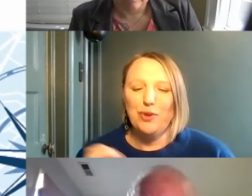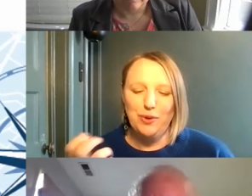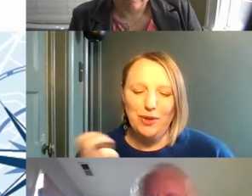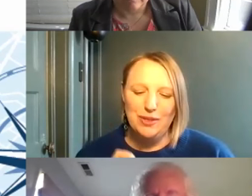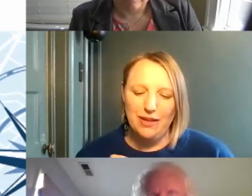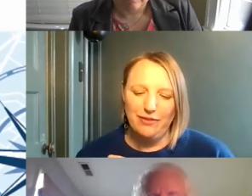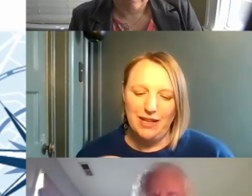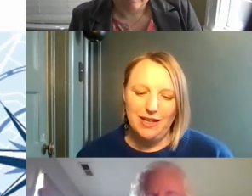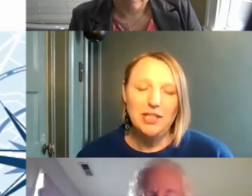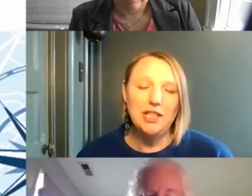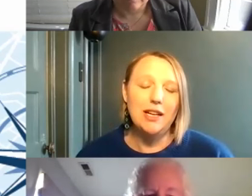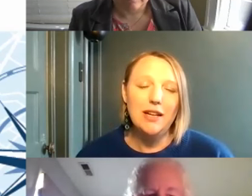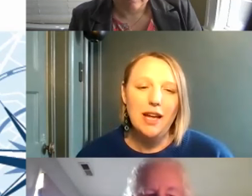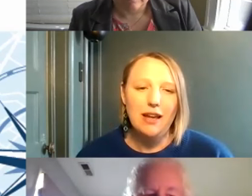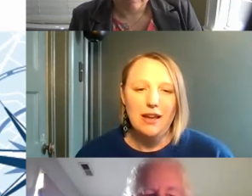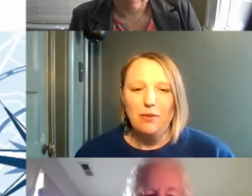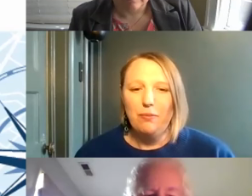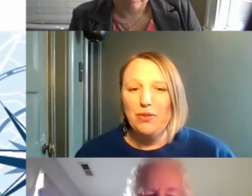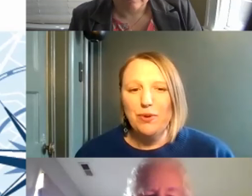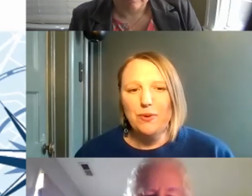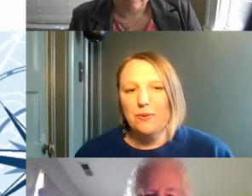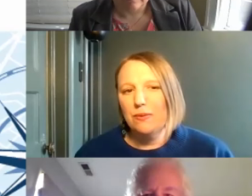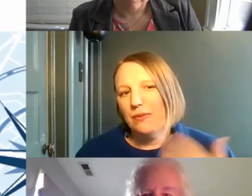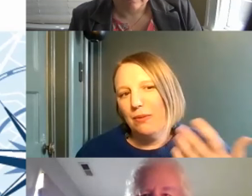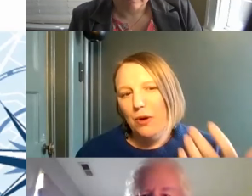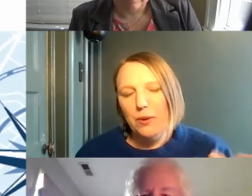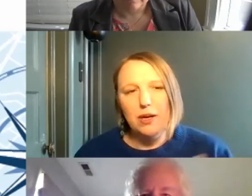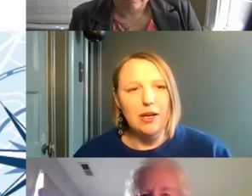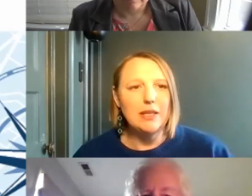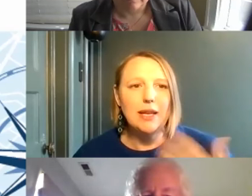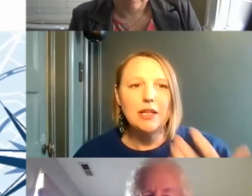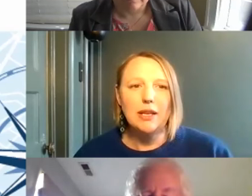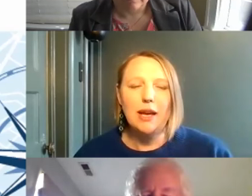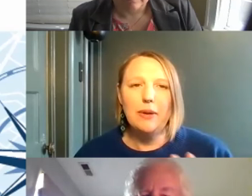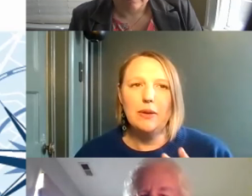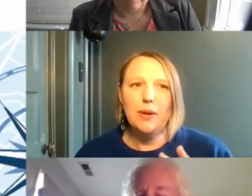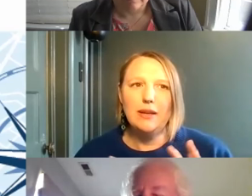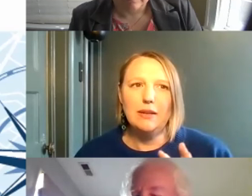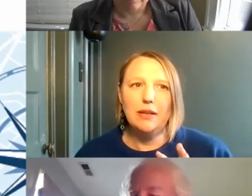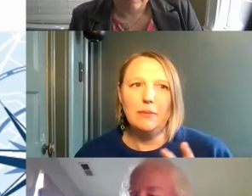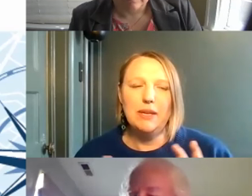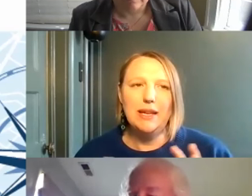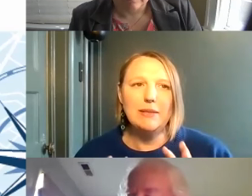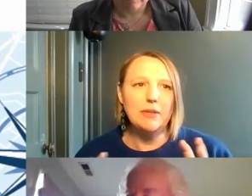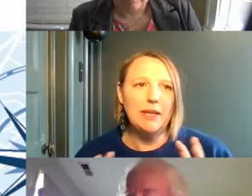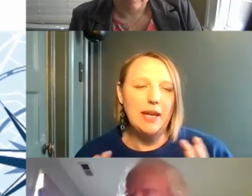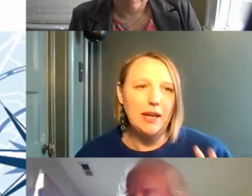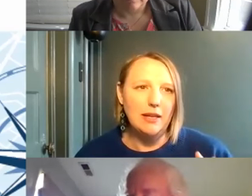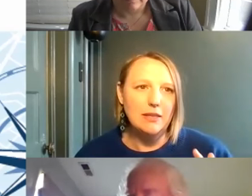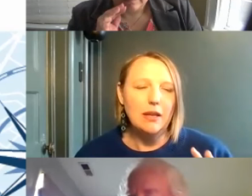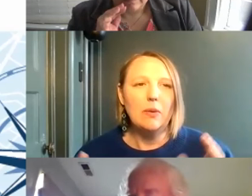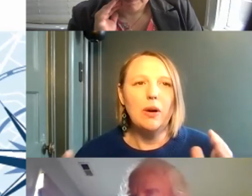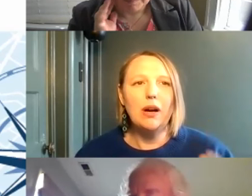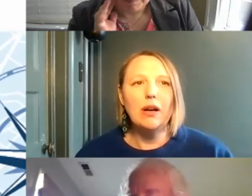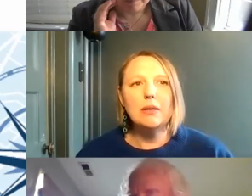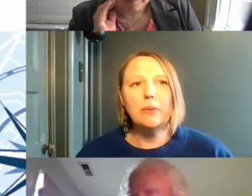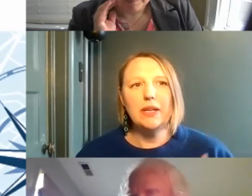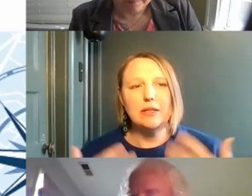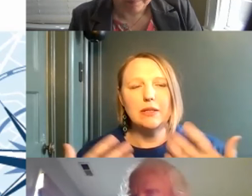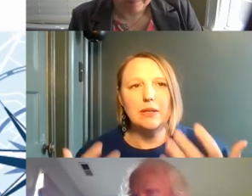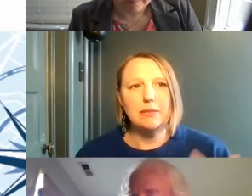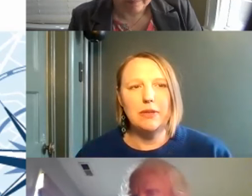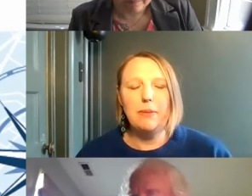both through use of technology and internet, but through remote work and scheduling? How do we create, you know, maintain some of the gains while